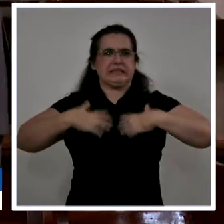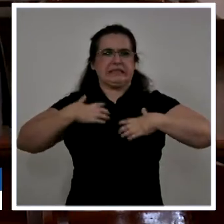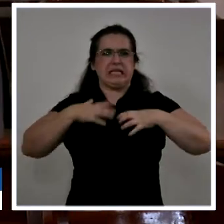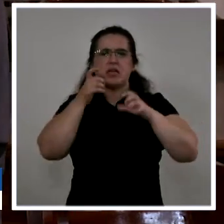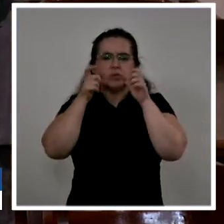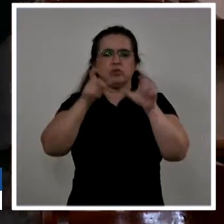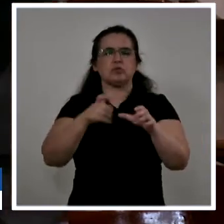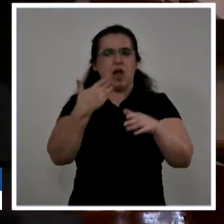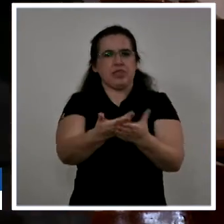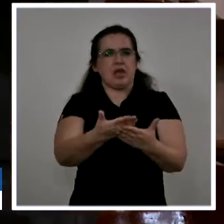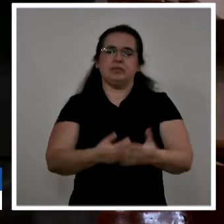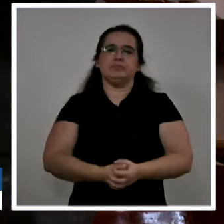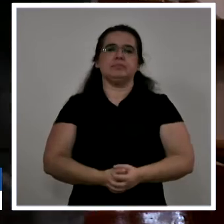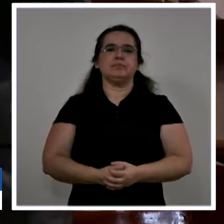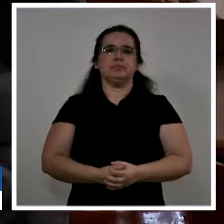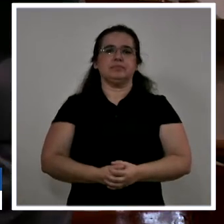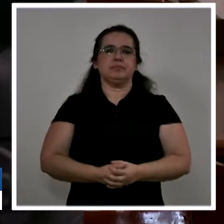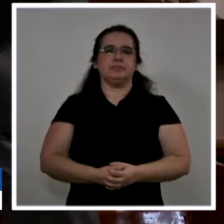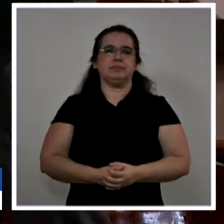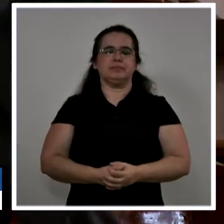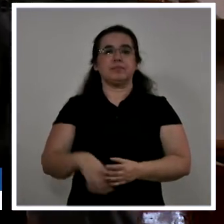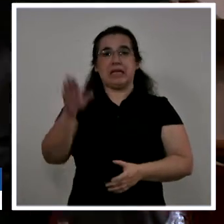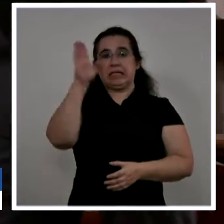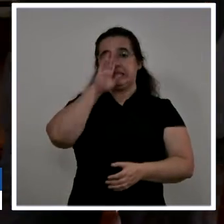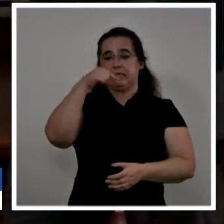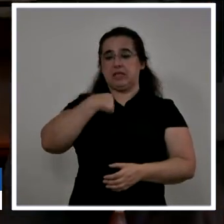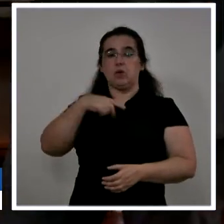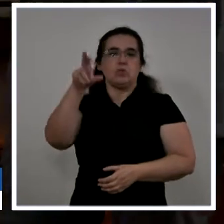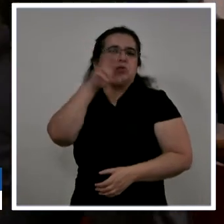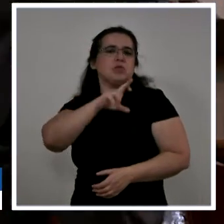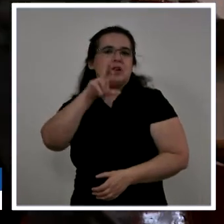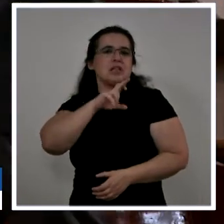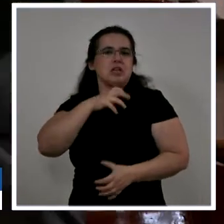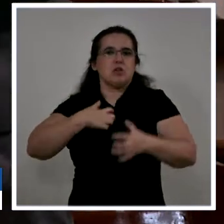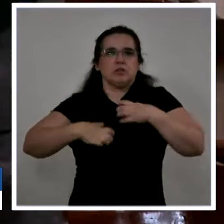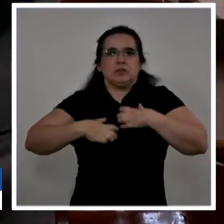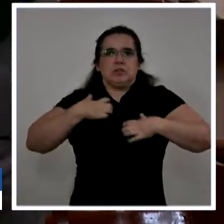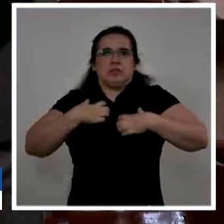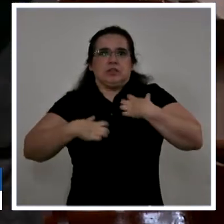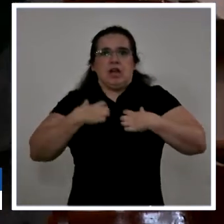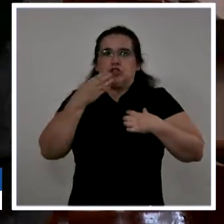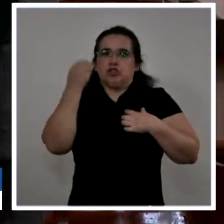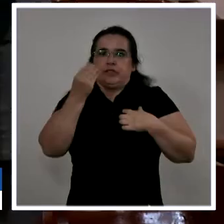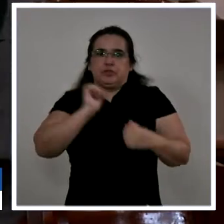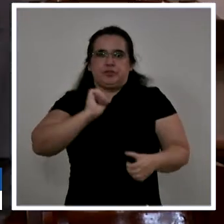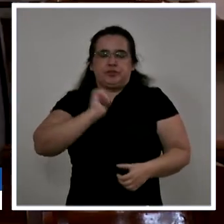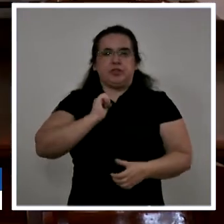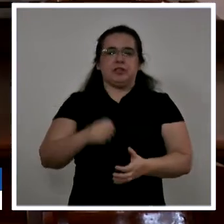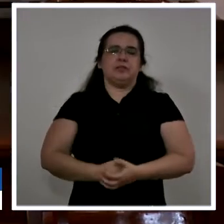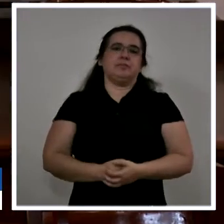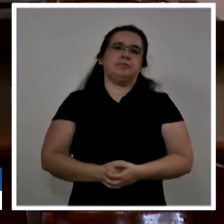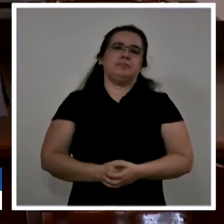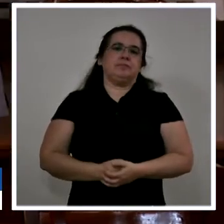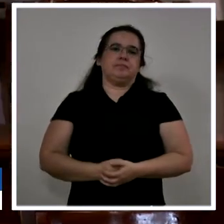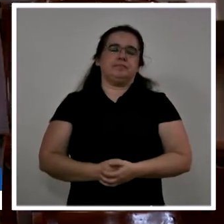have a lot of stress in my childhood as a mouse, e portanto, se eu como um ratinho tive muito stress na minha juventude, I have a lot of